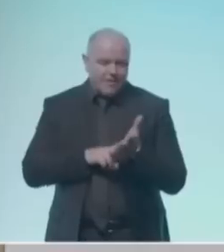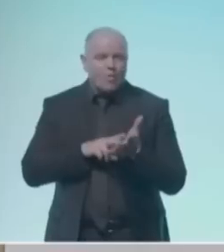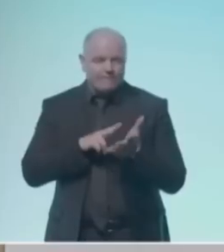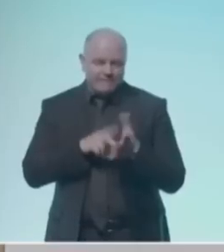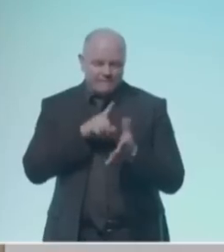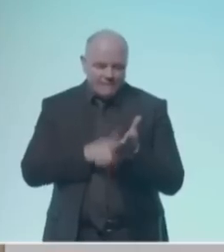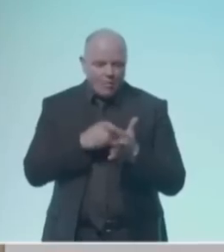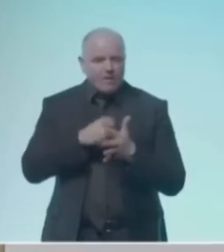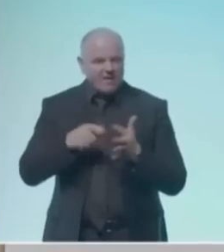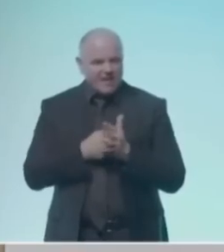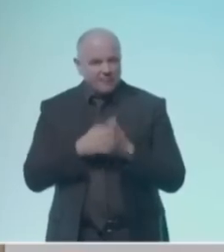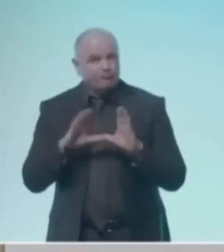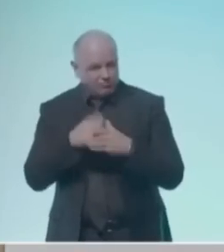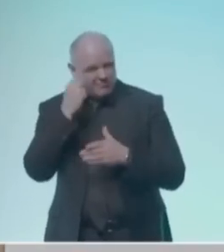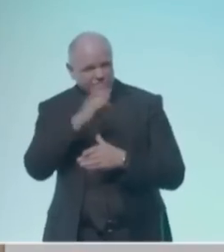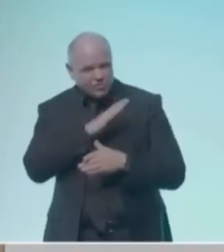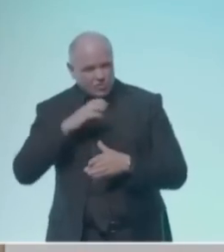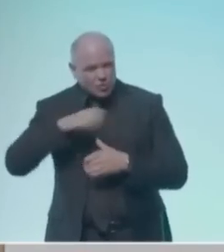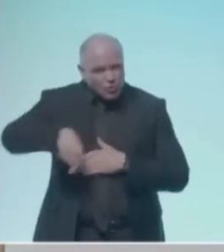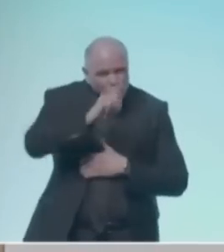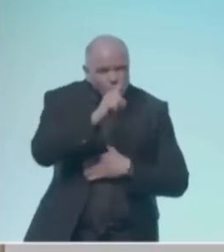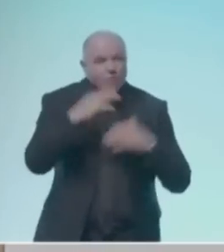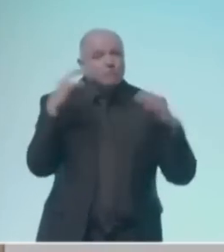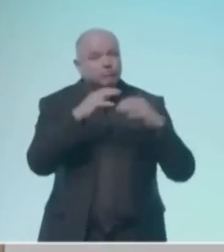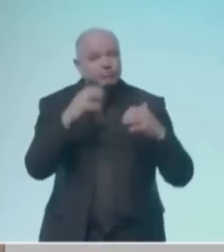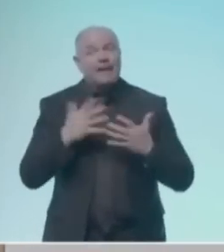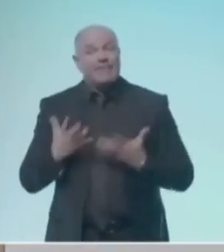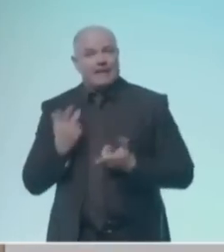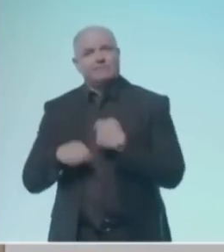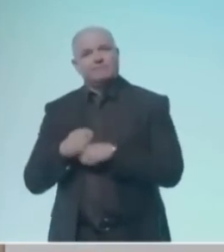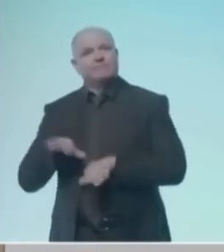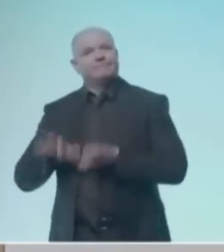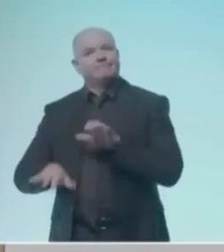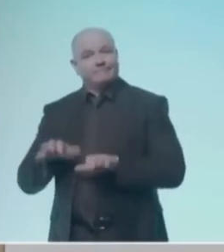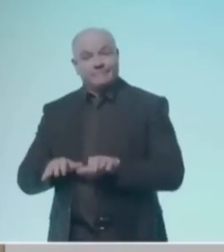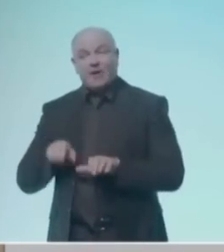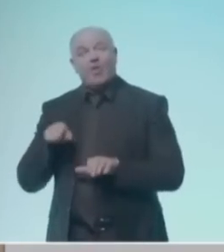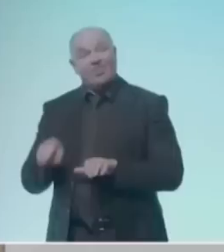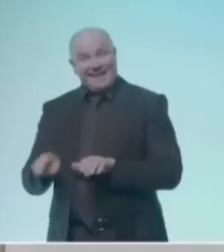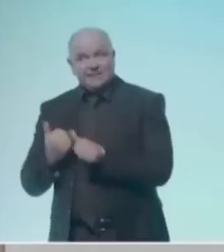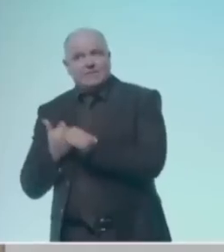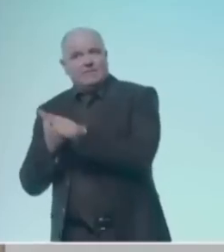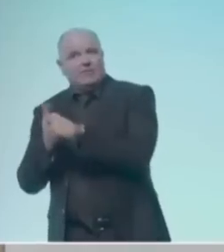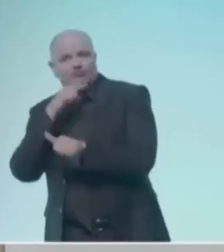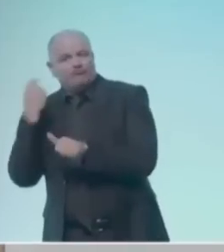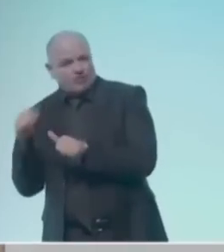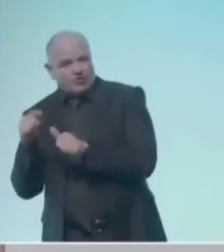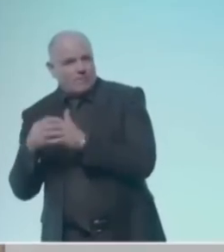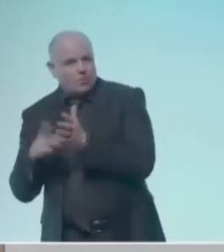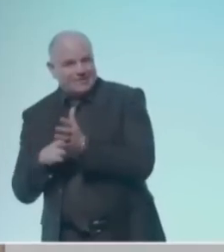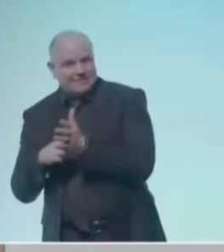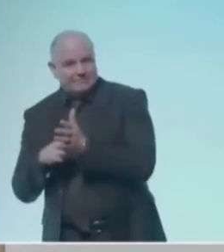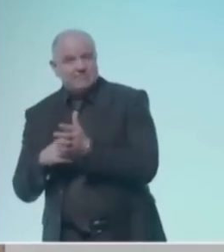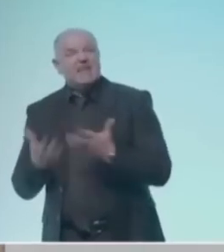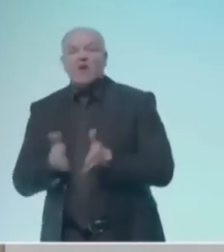But recently, they have begun to turn their attention to the United Kingdom and its allies. They are now